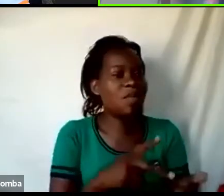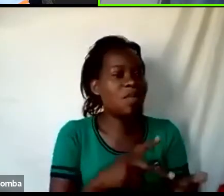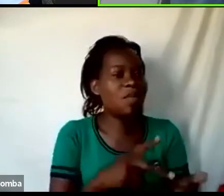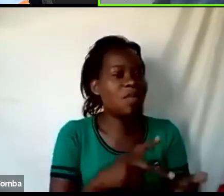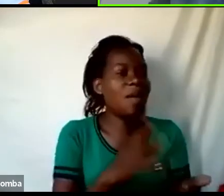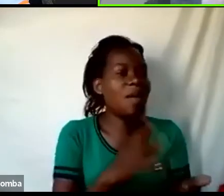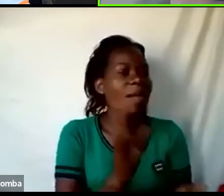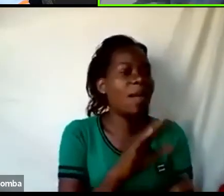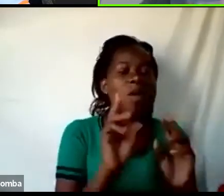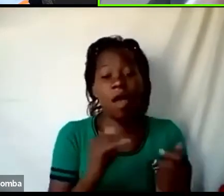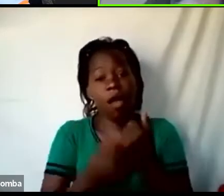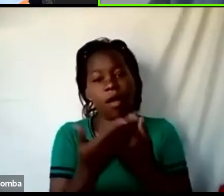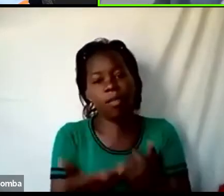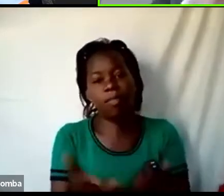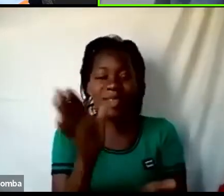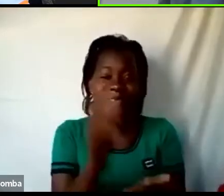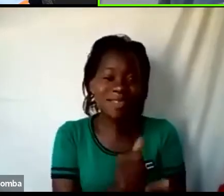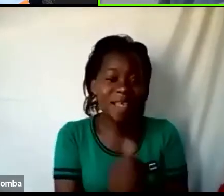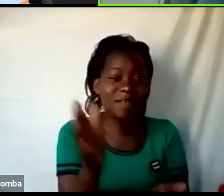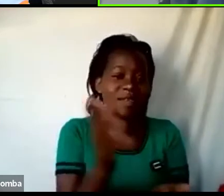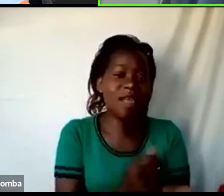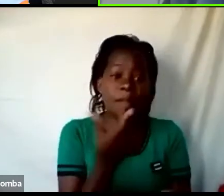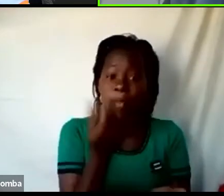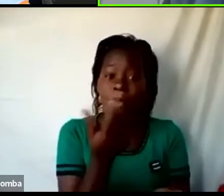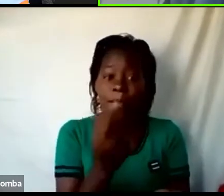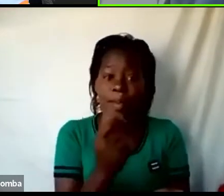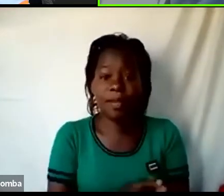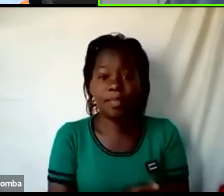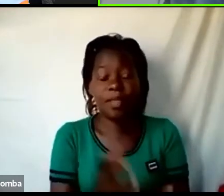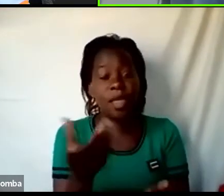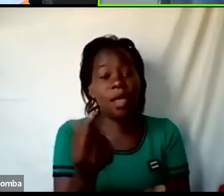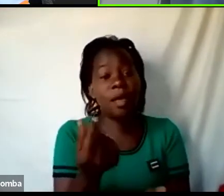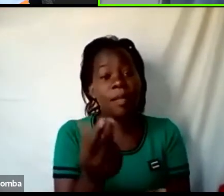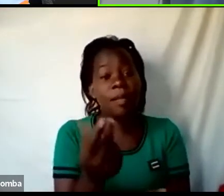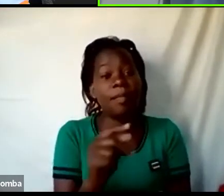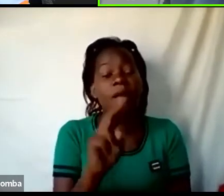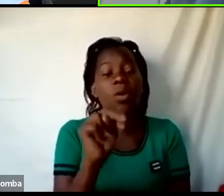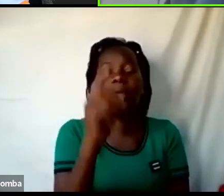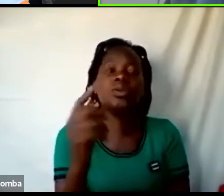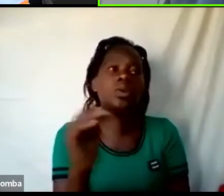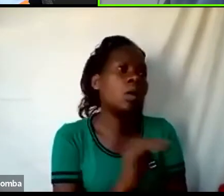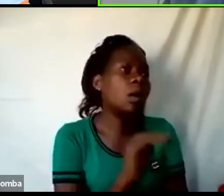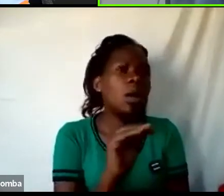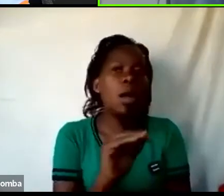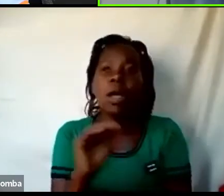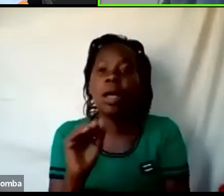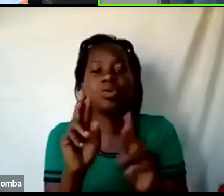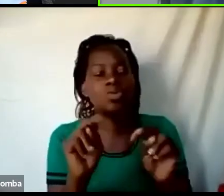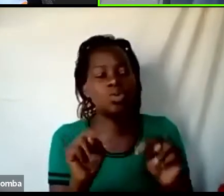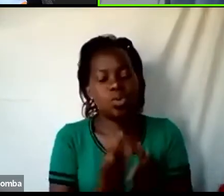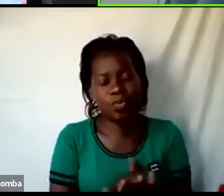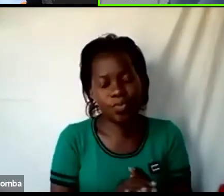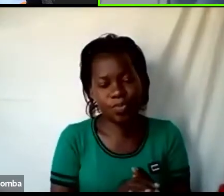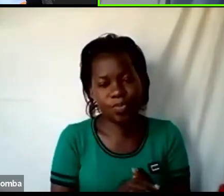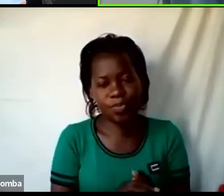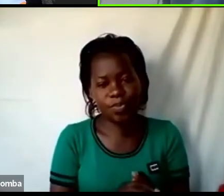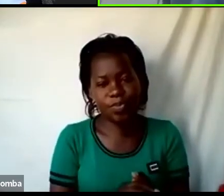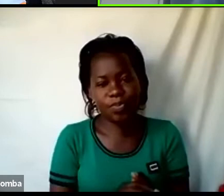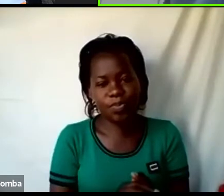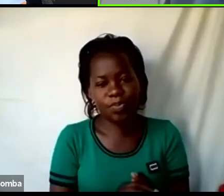is money that nobody will come after you if you cannot pay it back urgently. Those are the the best